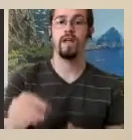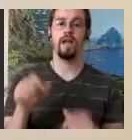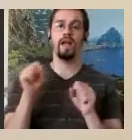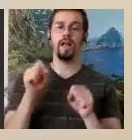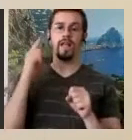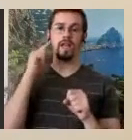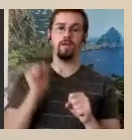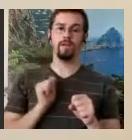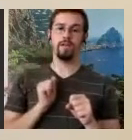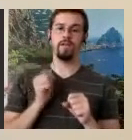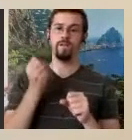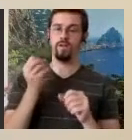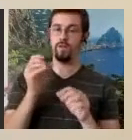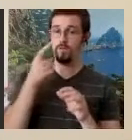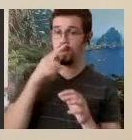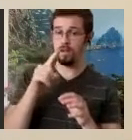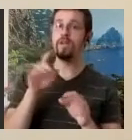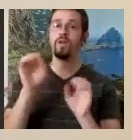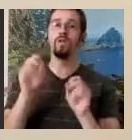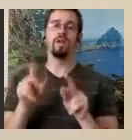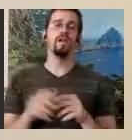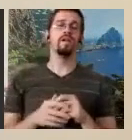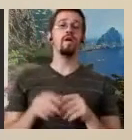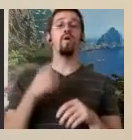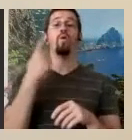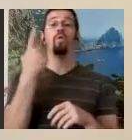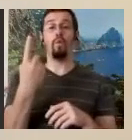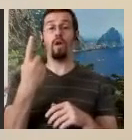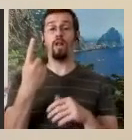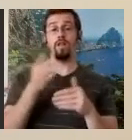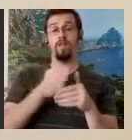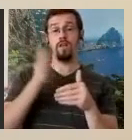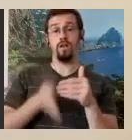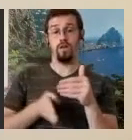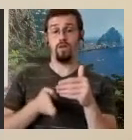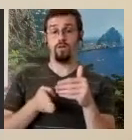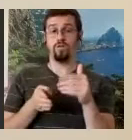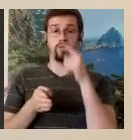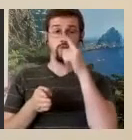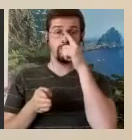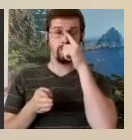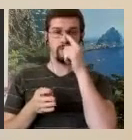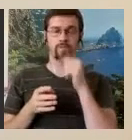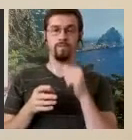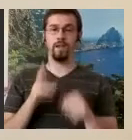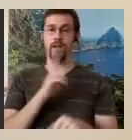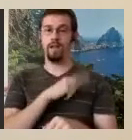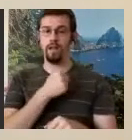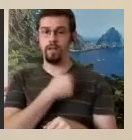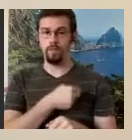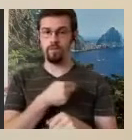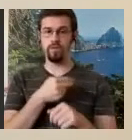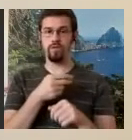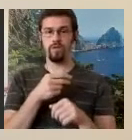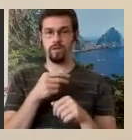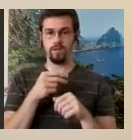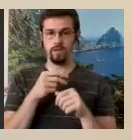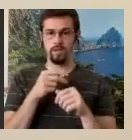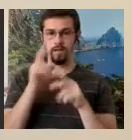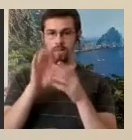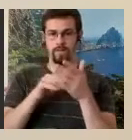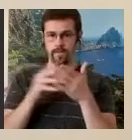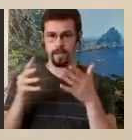Thank you. One of the conclusions to the work is the Maltese grapheme set. So from a glyph